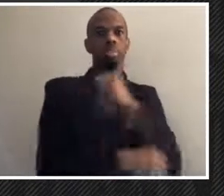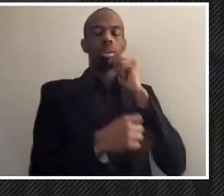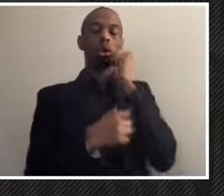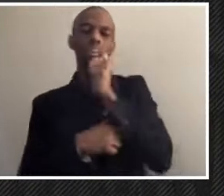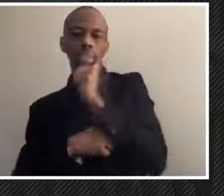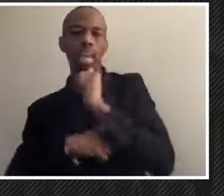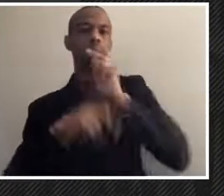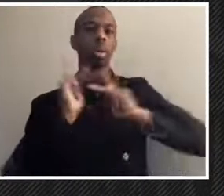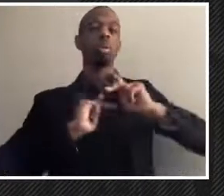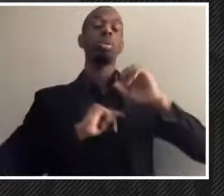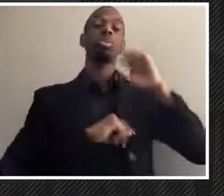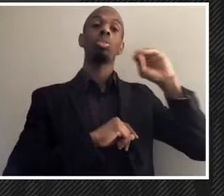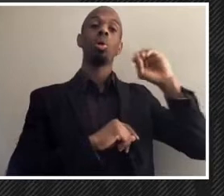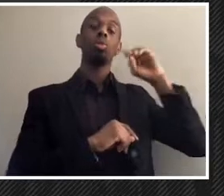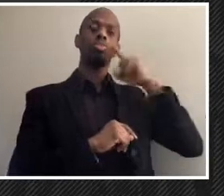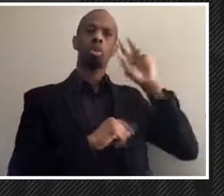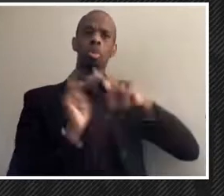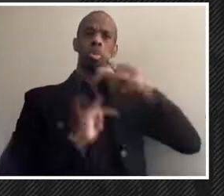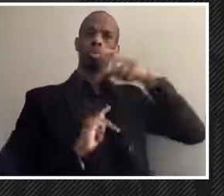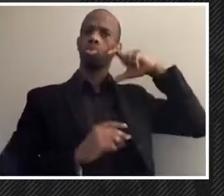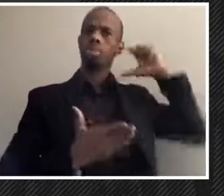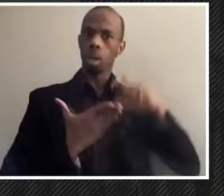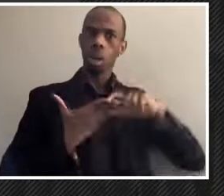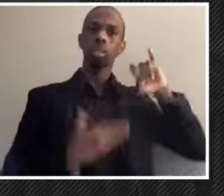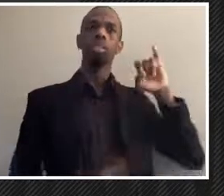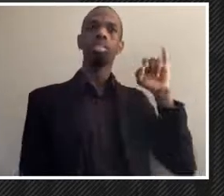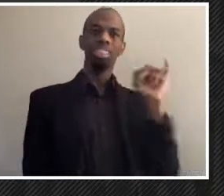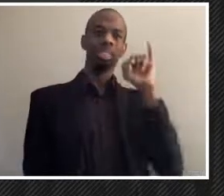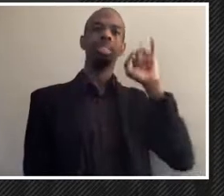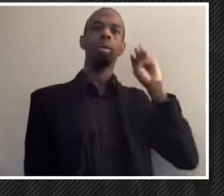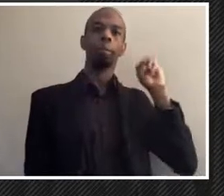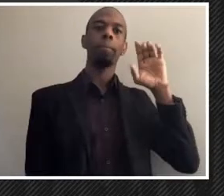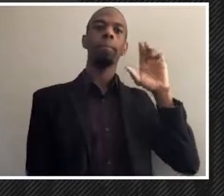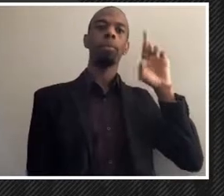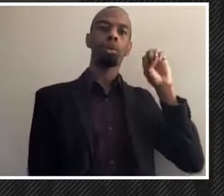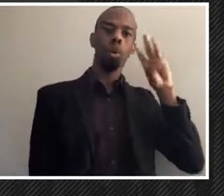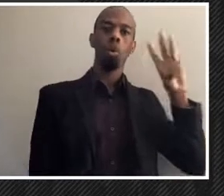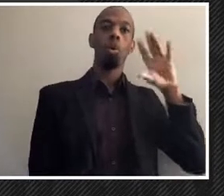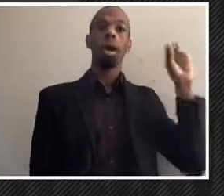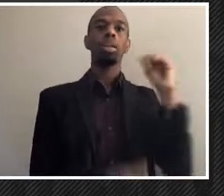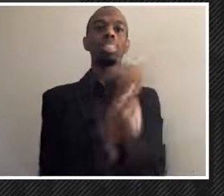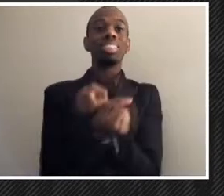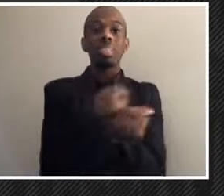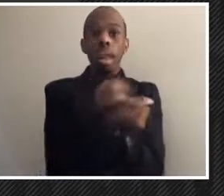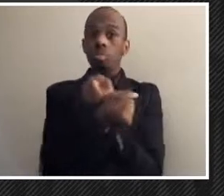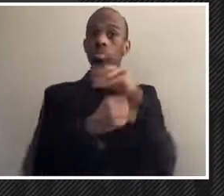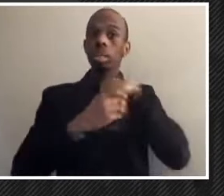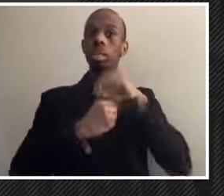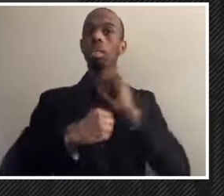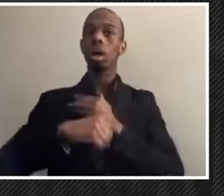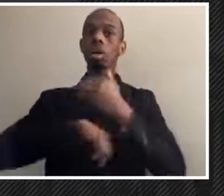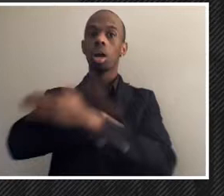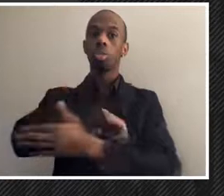effects of Jim Crow and slavery on our country. And we've had some of our most kind of